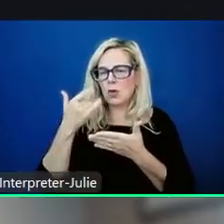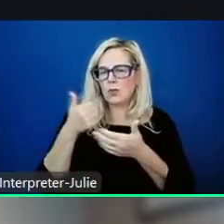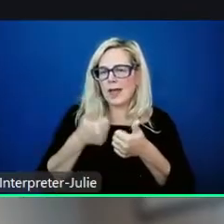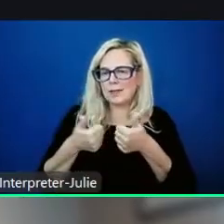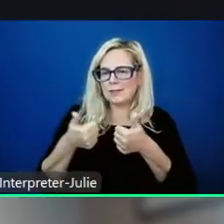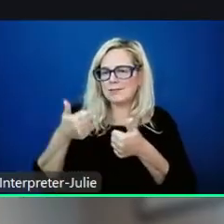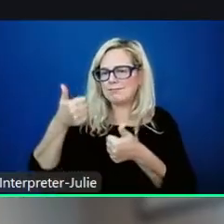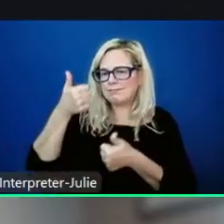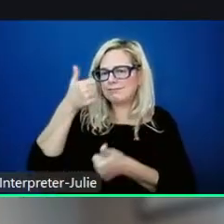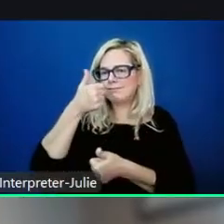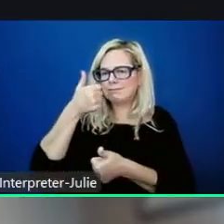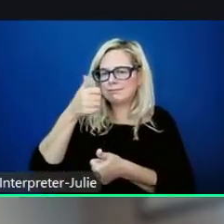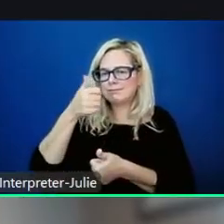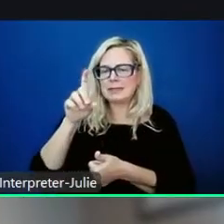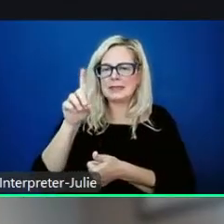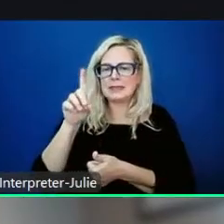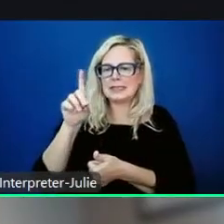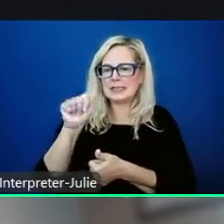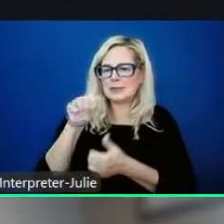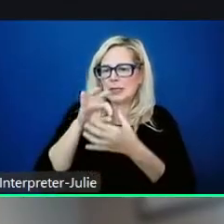need.